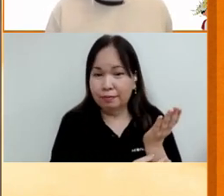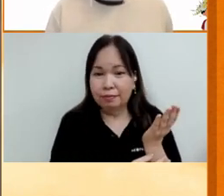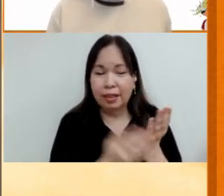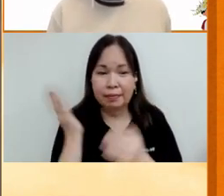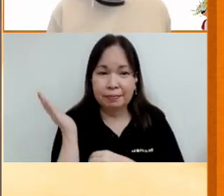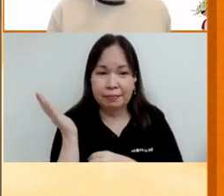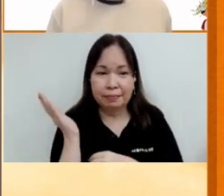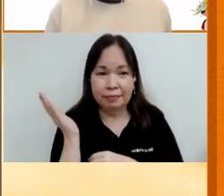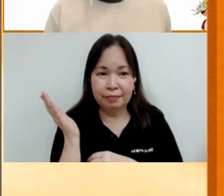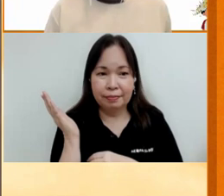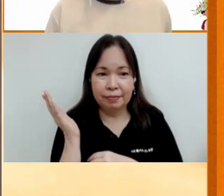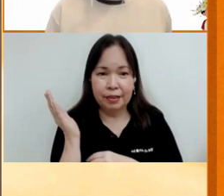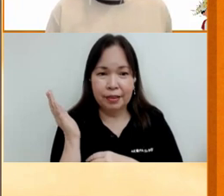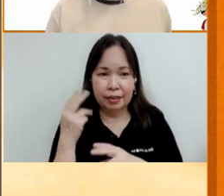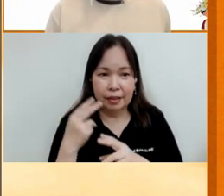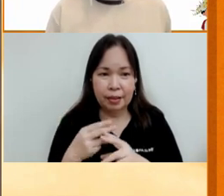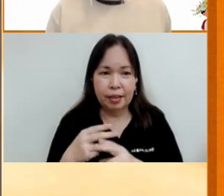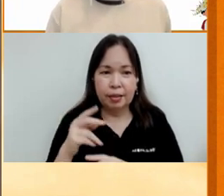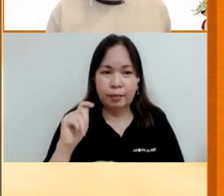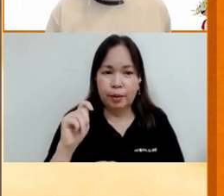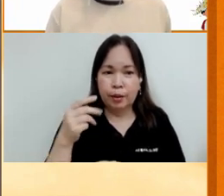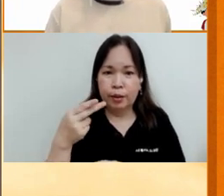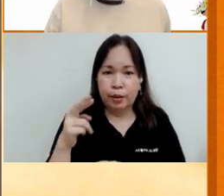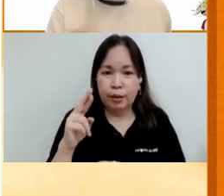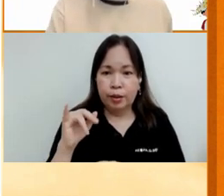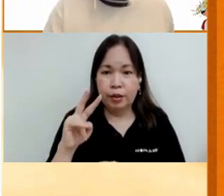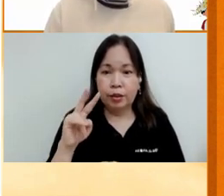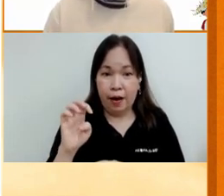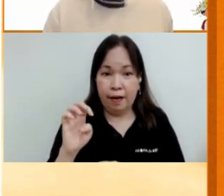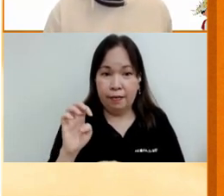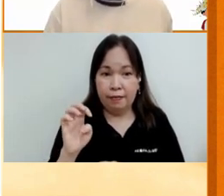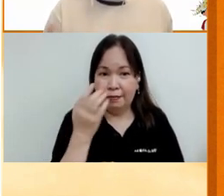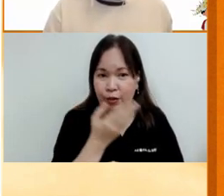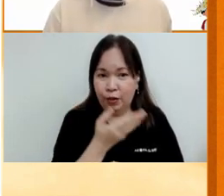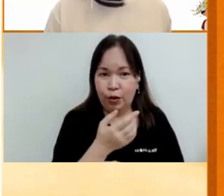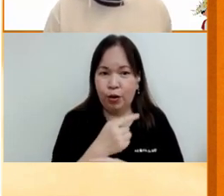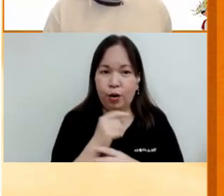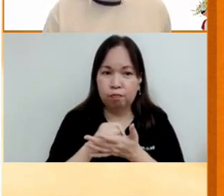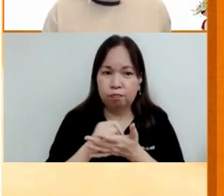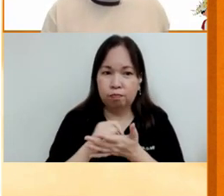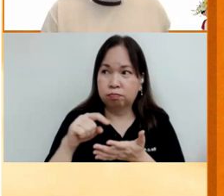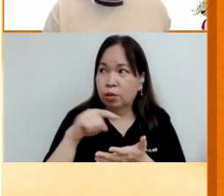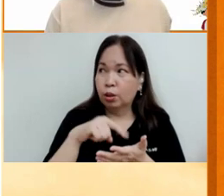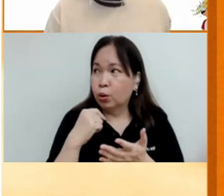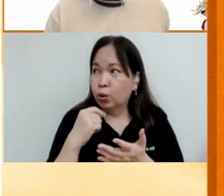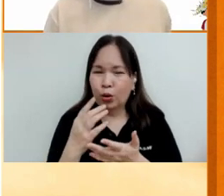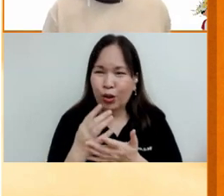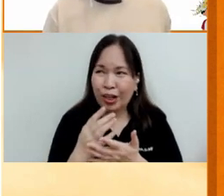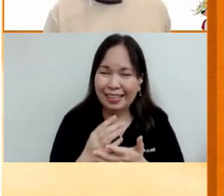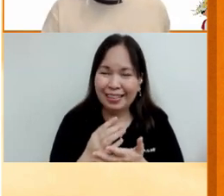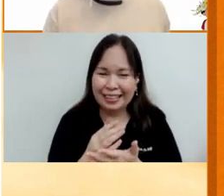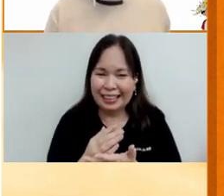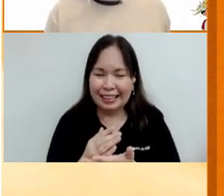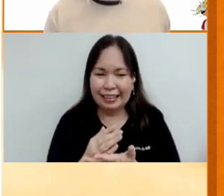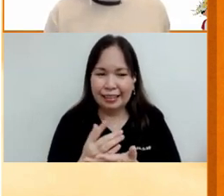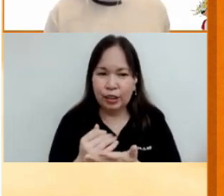entitled Thrive. And that's a book that's been authored by our presenters here, by Cherry, Malin, and myself.